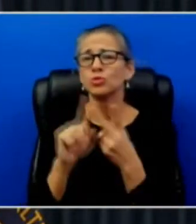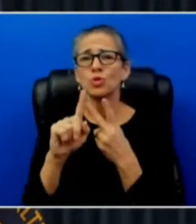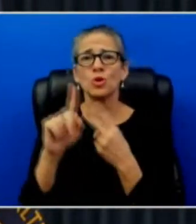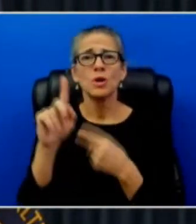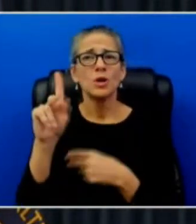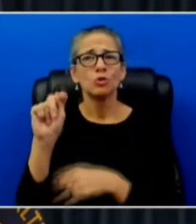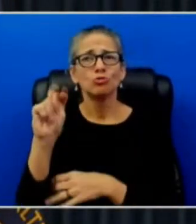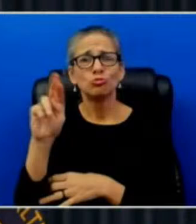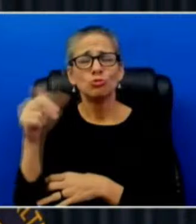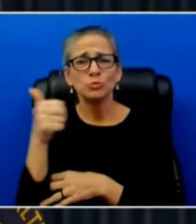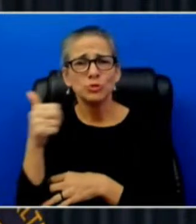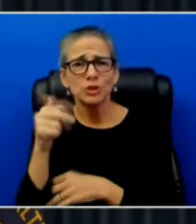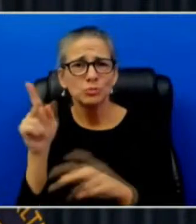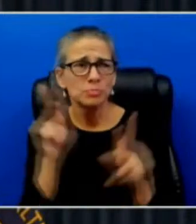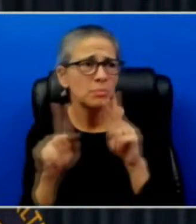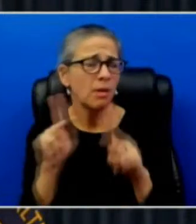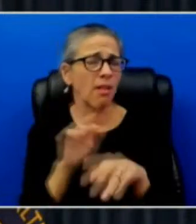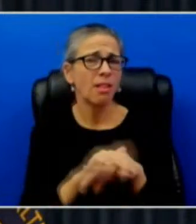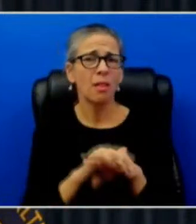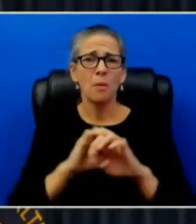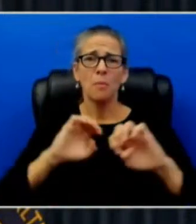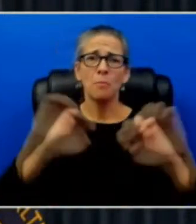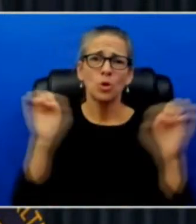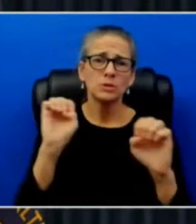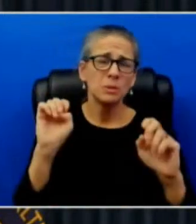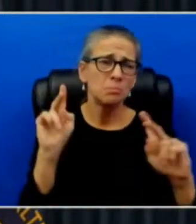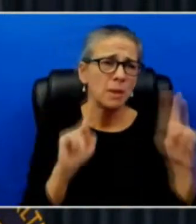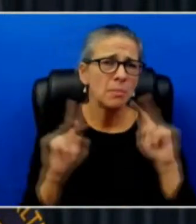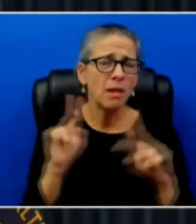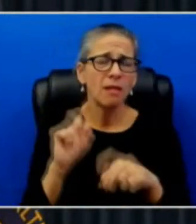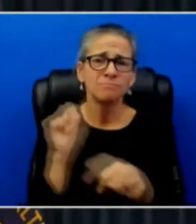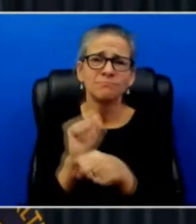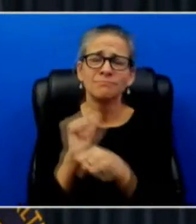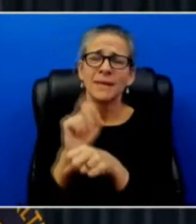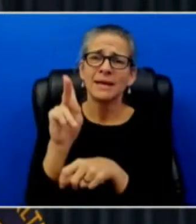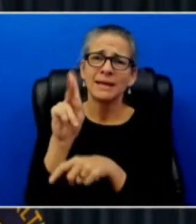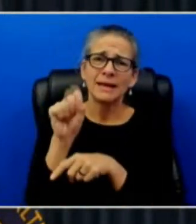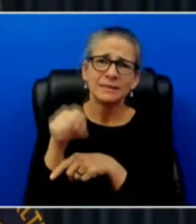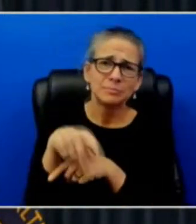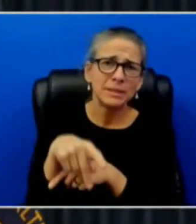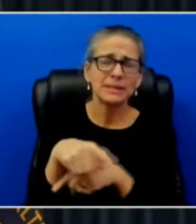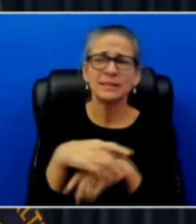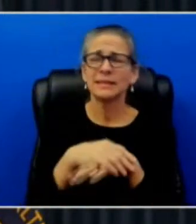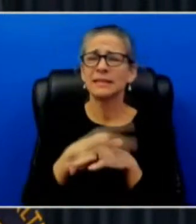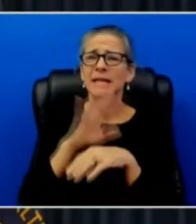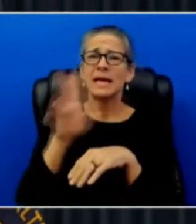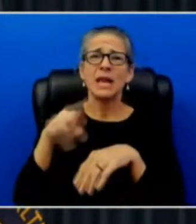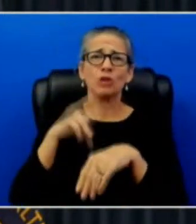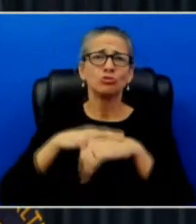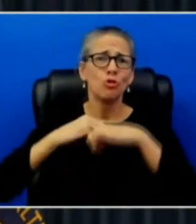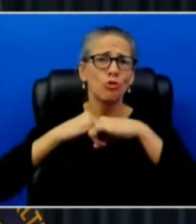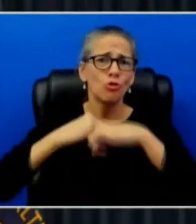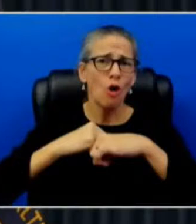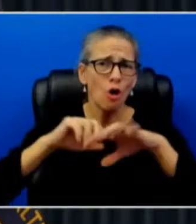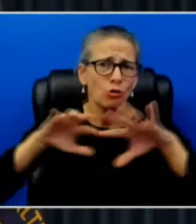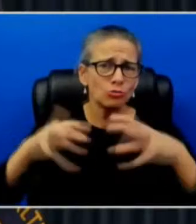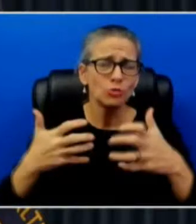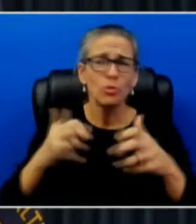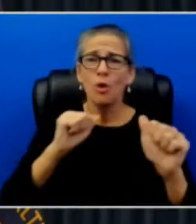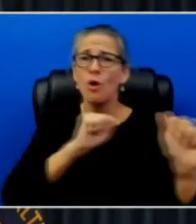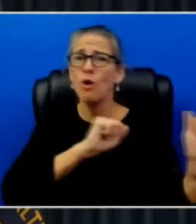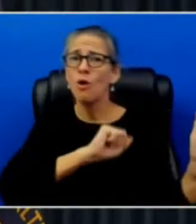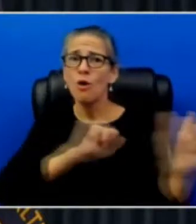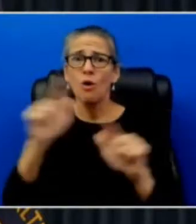emergency management personnel, our state troopers, our National Guard, to everyone out there doing this hard work. Thank you. We're